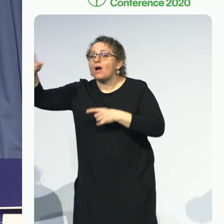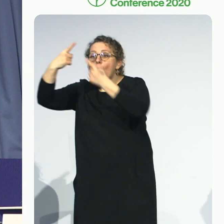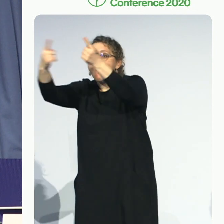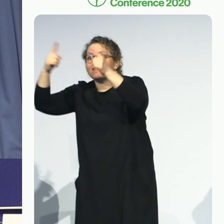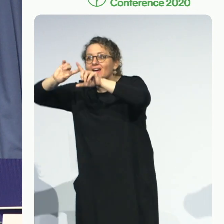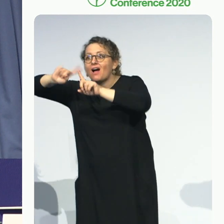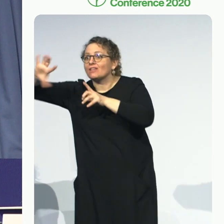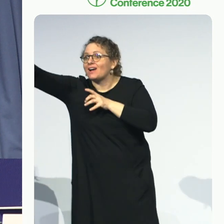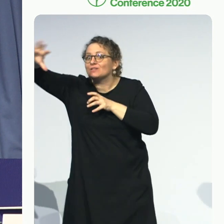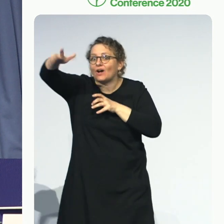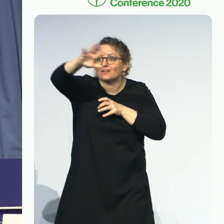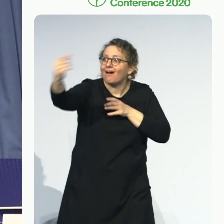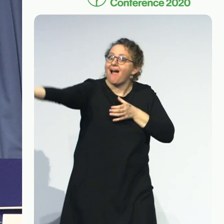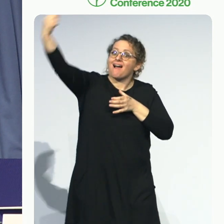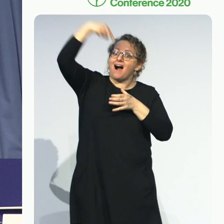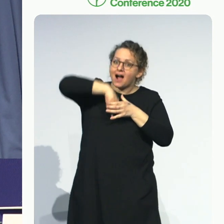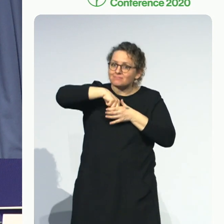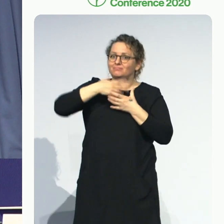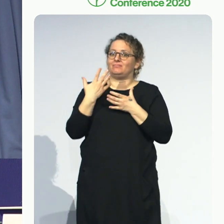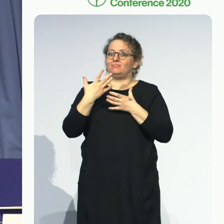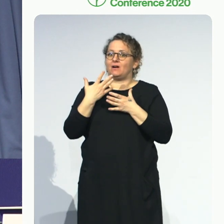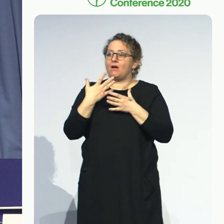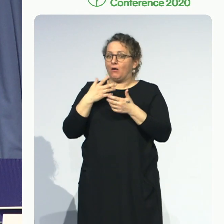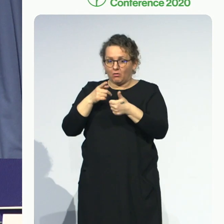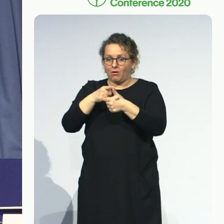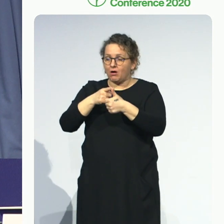be happy to talk with you.